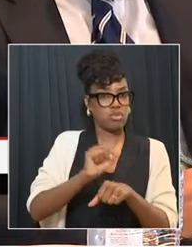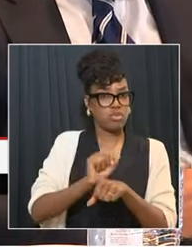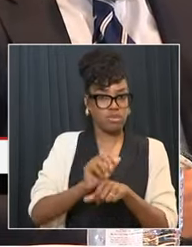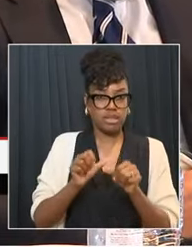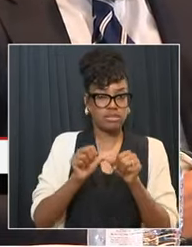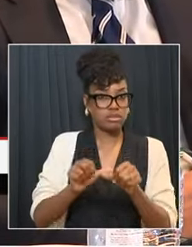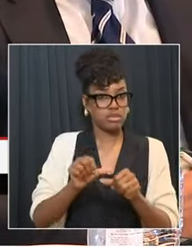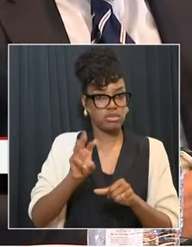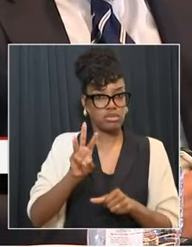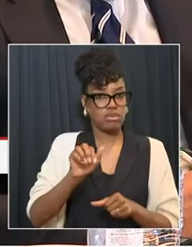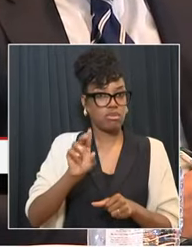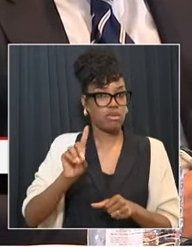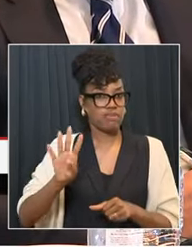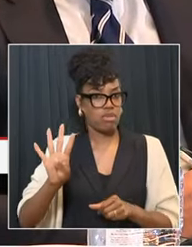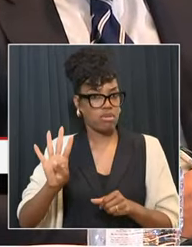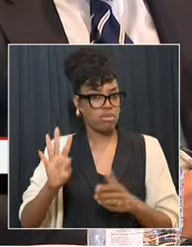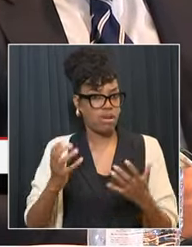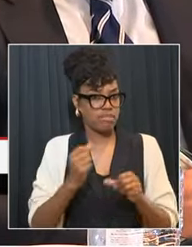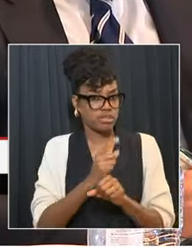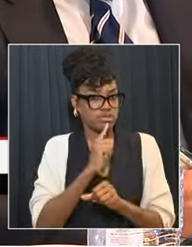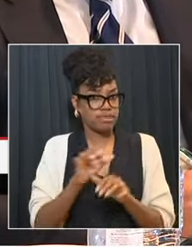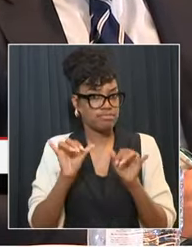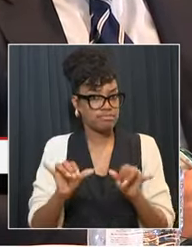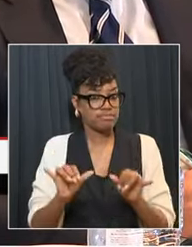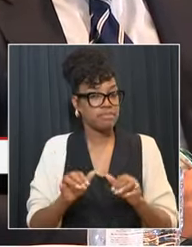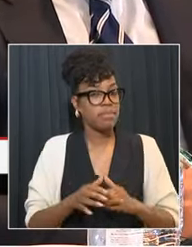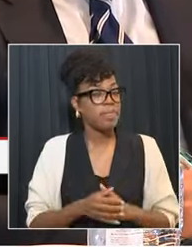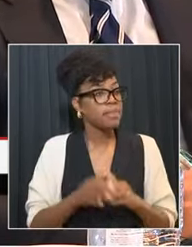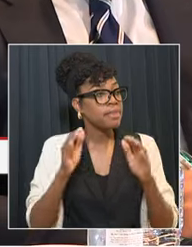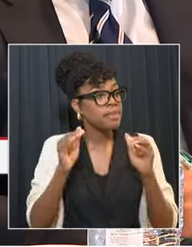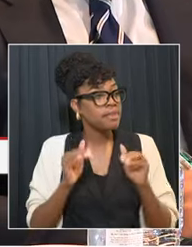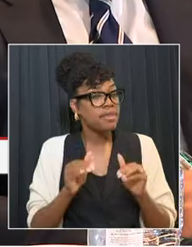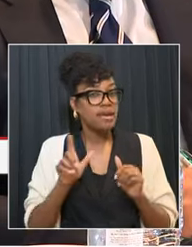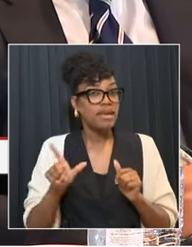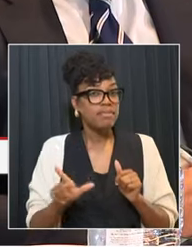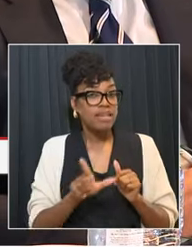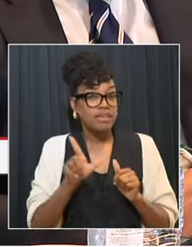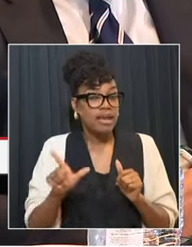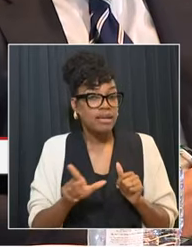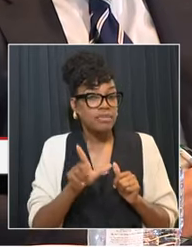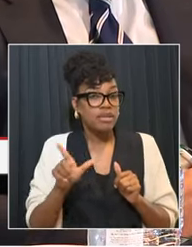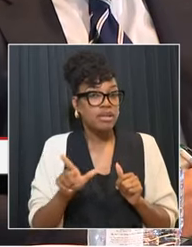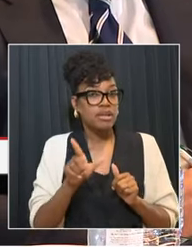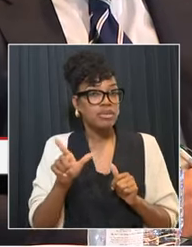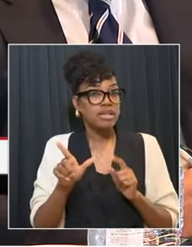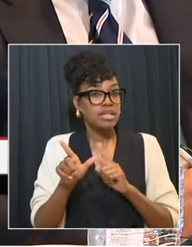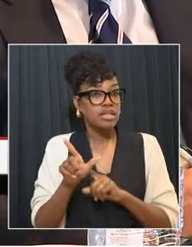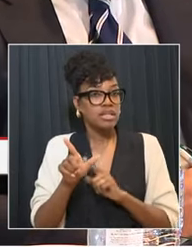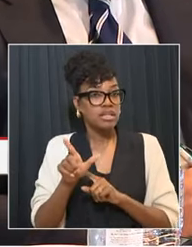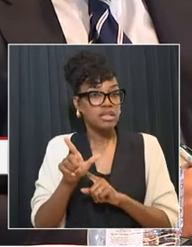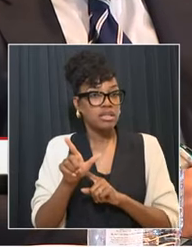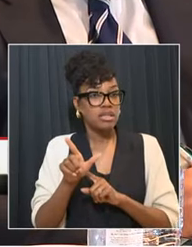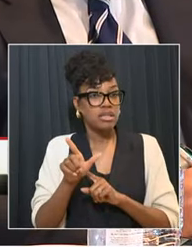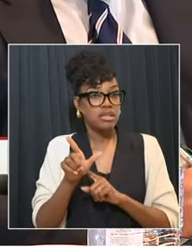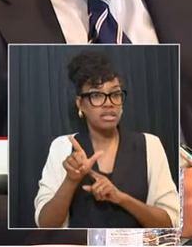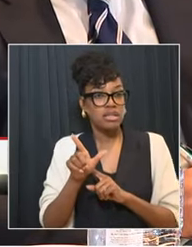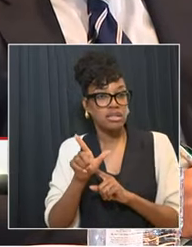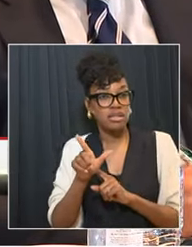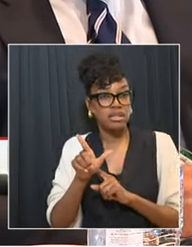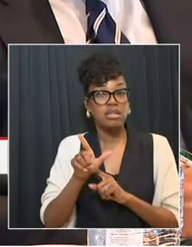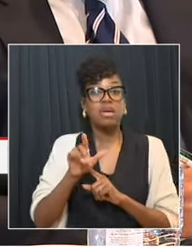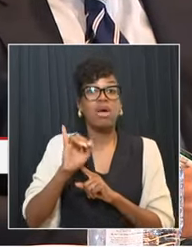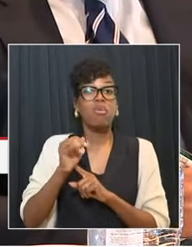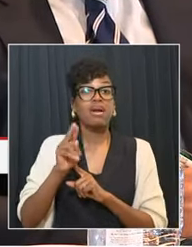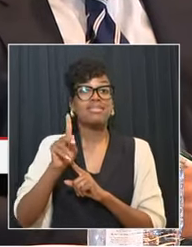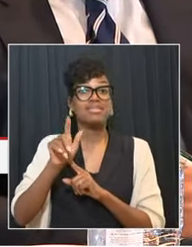thing is I'm really excited about the library, Juanita Thornton, Shepherd Park Library, as well as the work that's going to be done at Petworth.